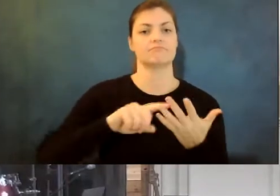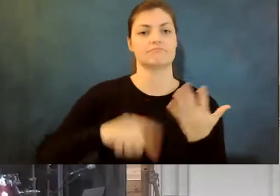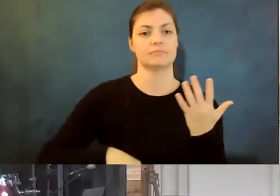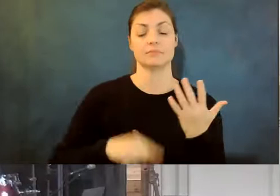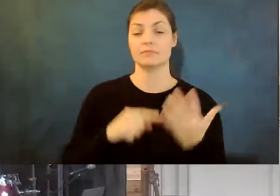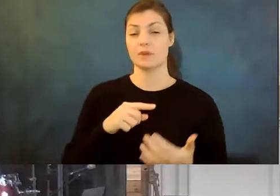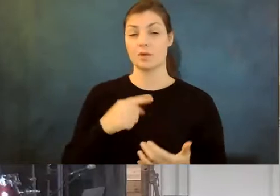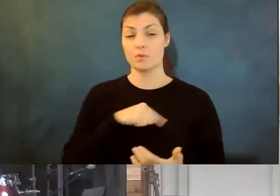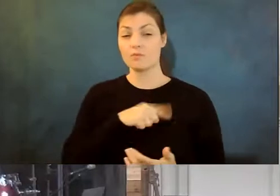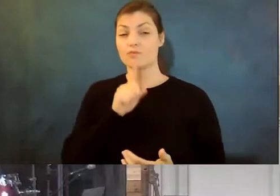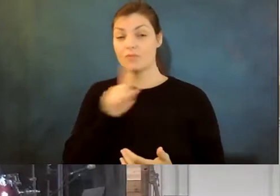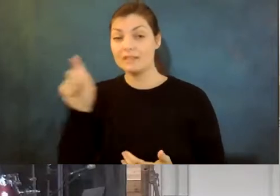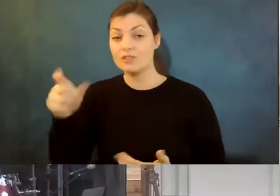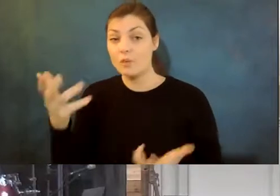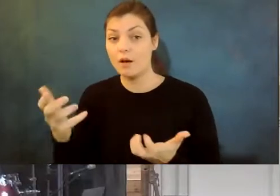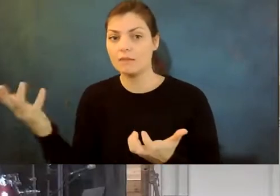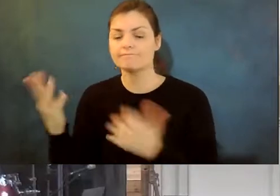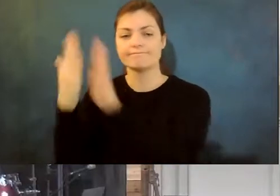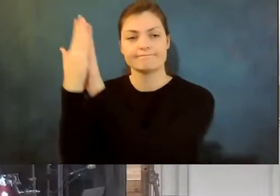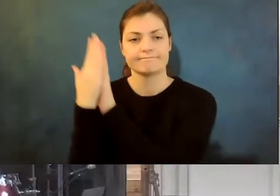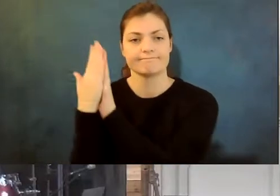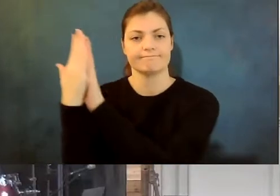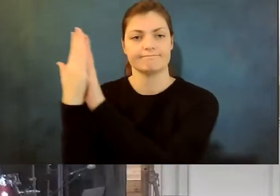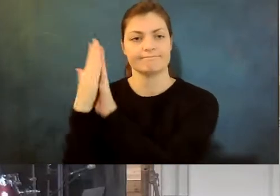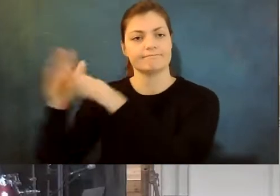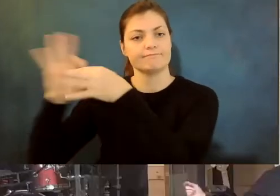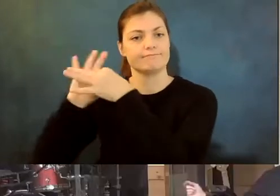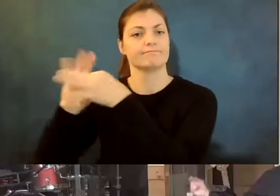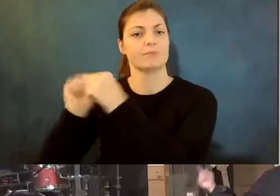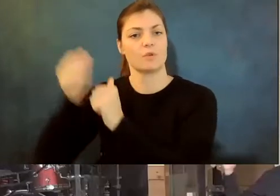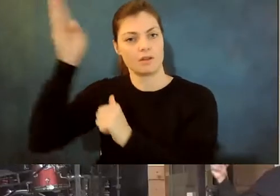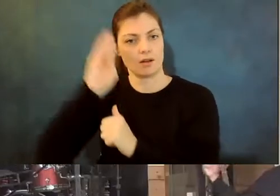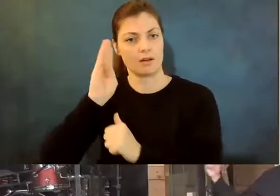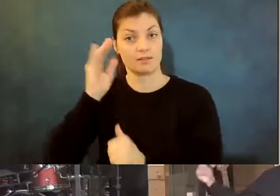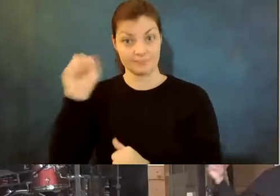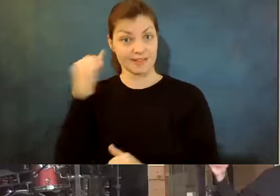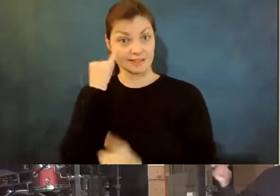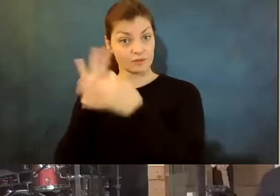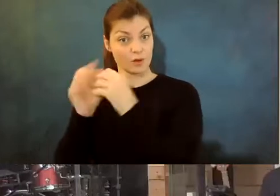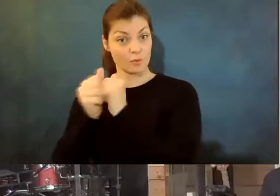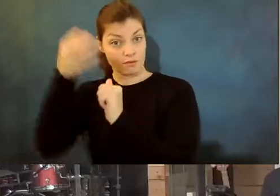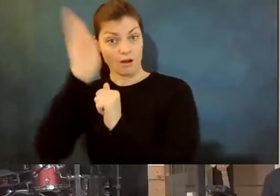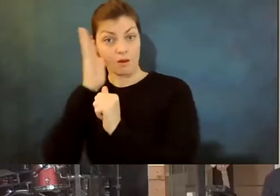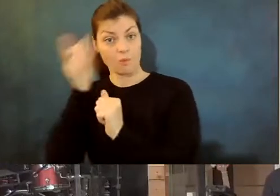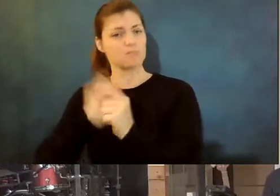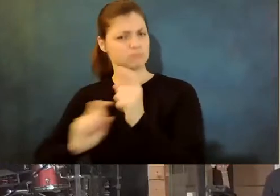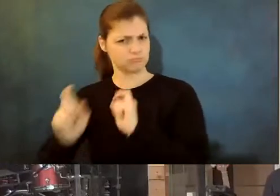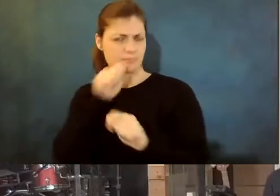God. Let me tell you something. Healing and blessing flow out of the presence of God. But if you pursue those things, you'll miss it